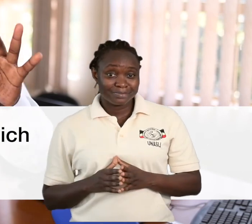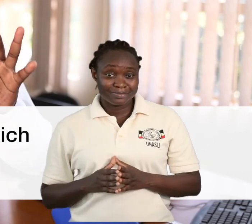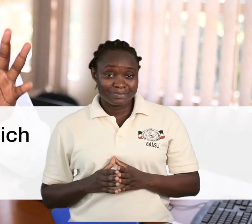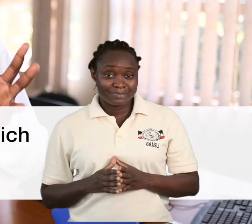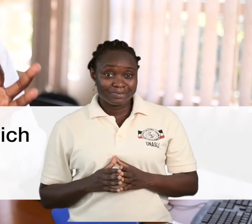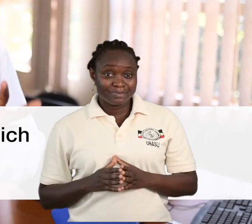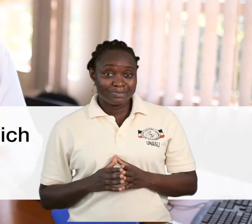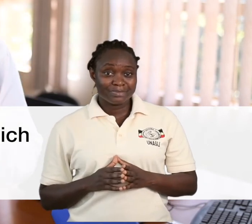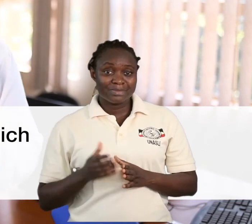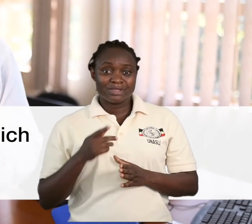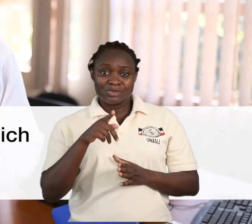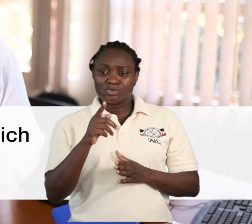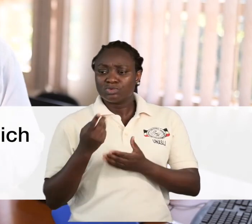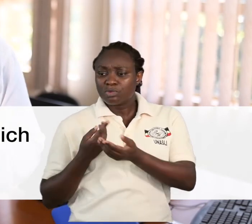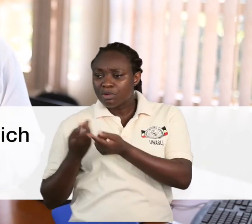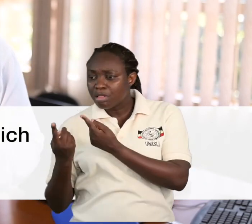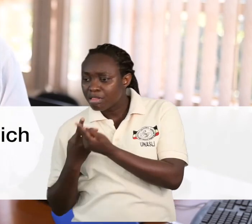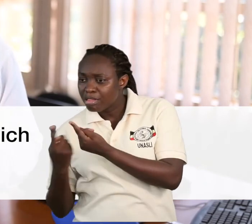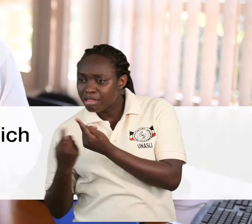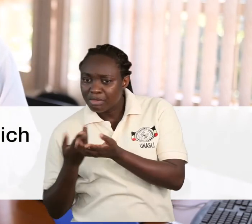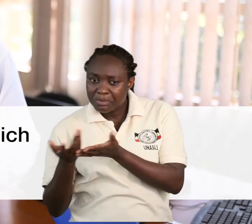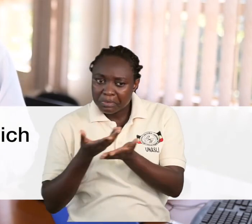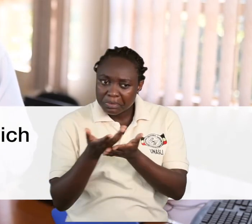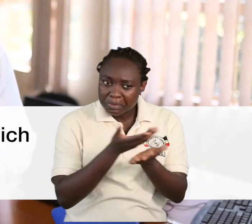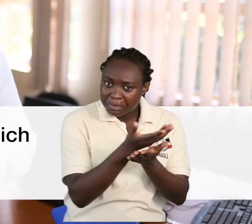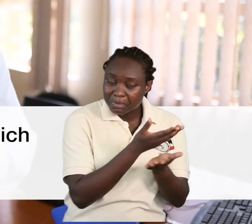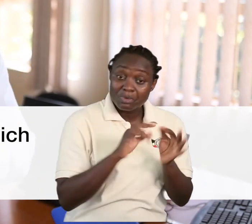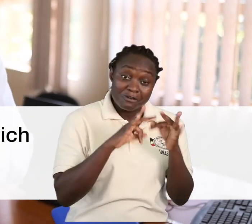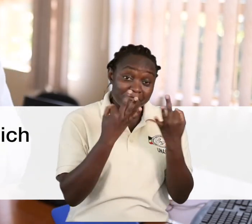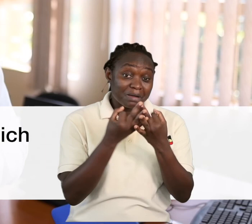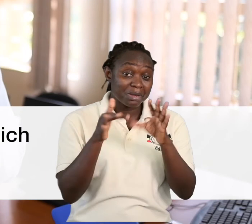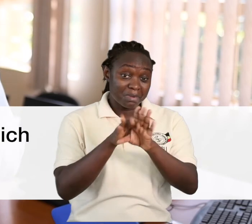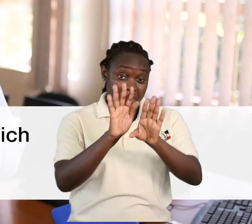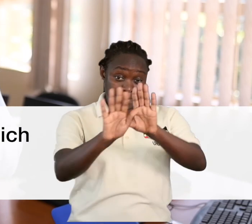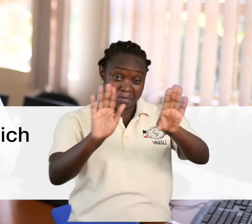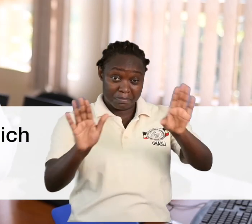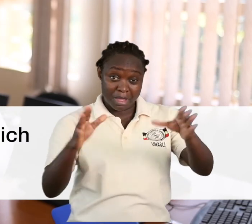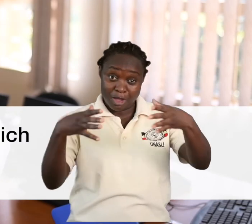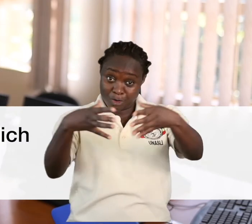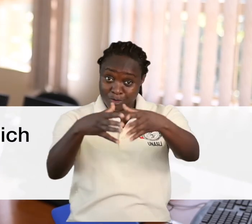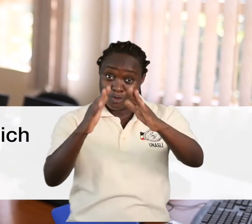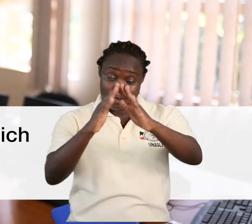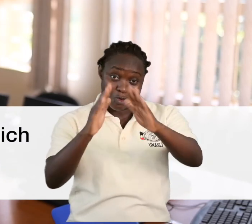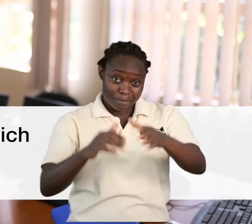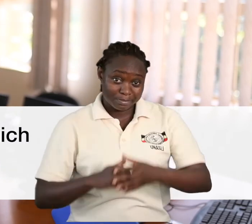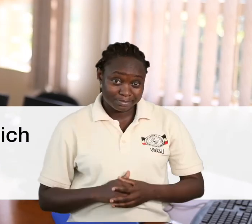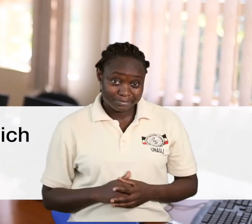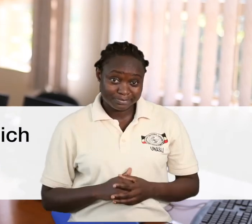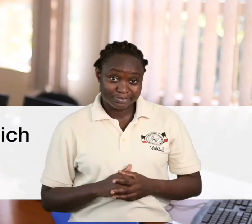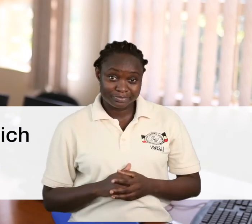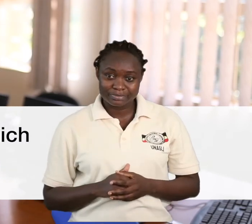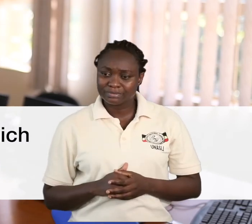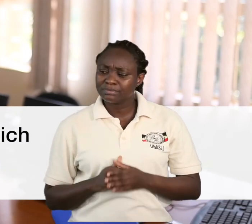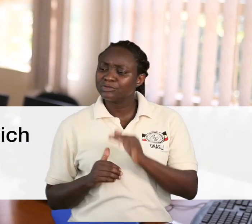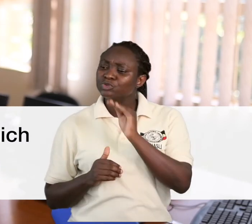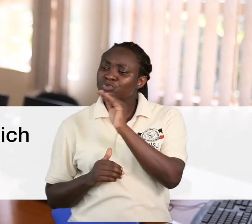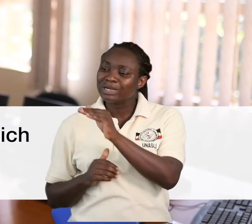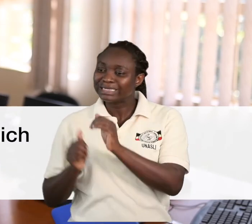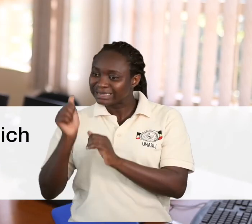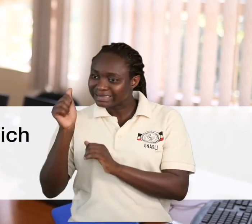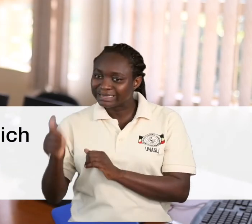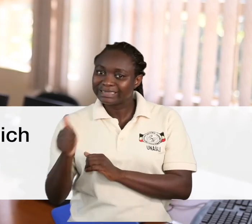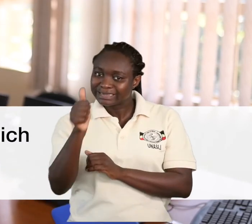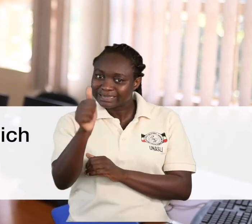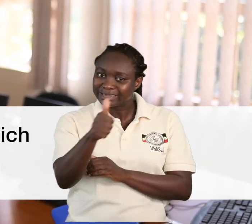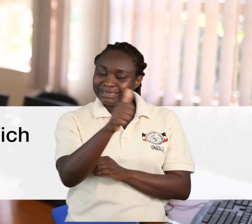to speak to all your family members. And these people are going to tell you the year in which each of them